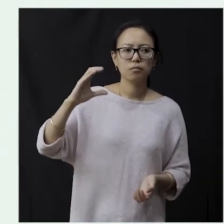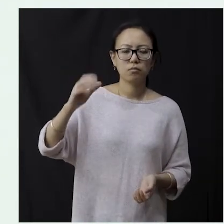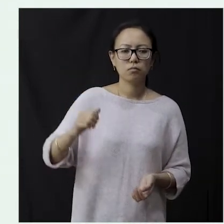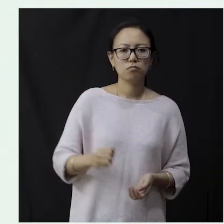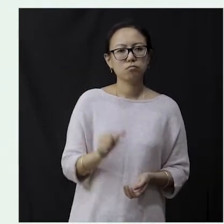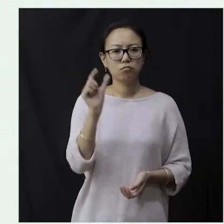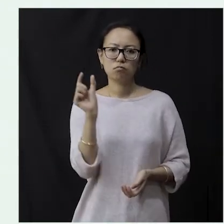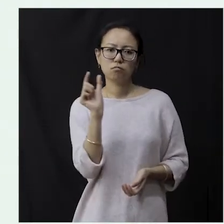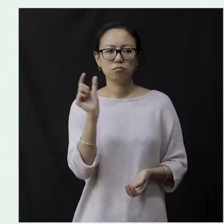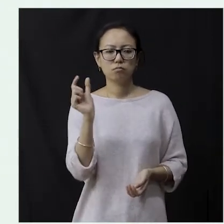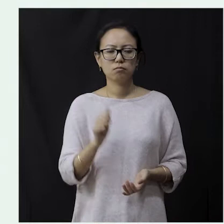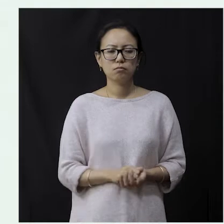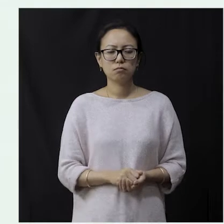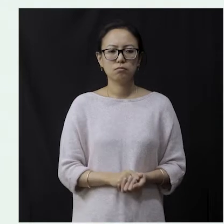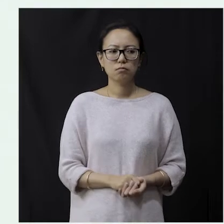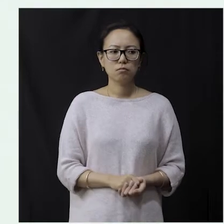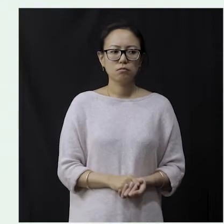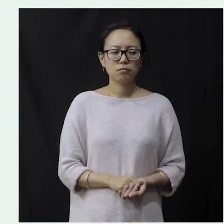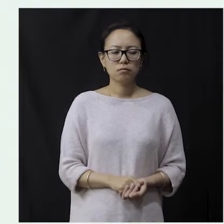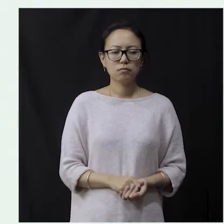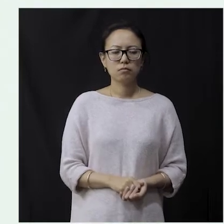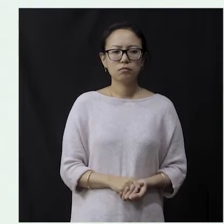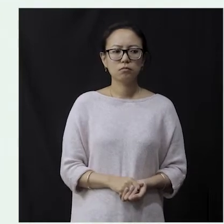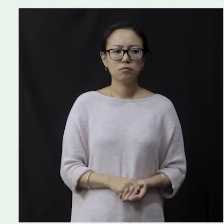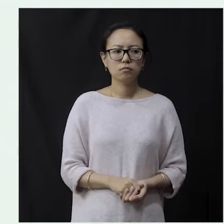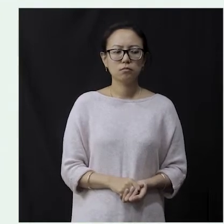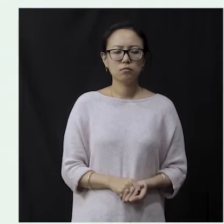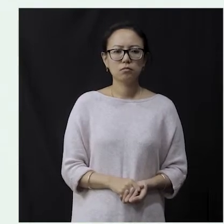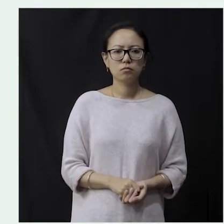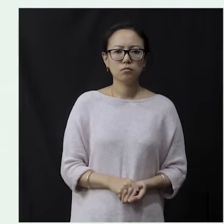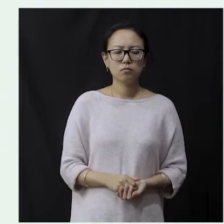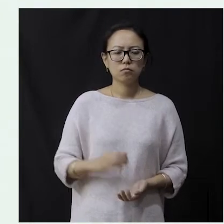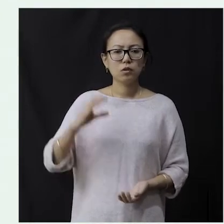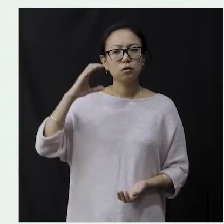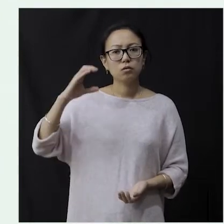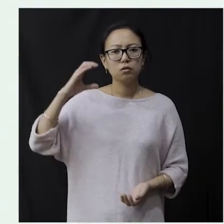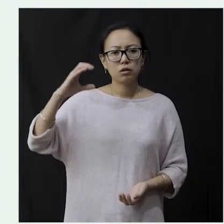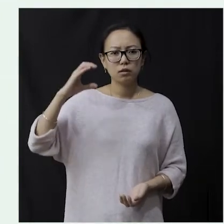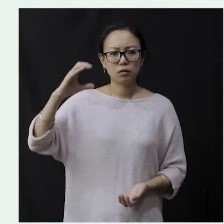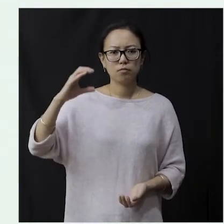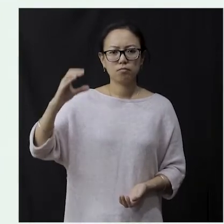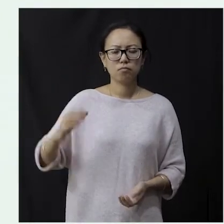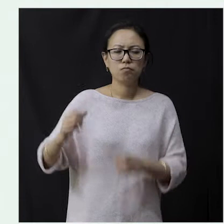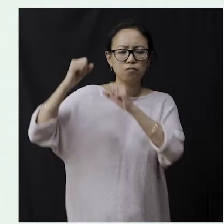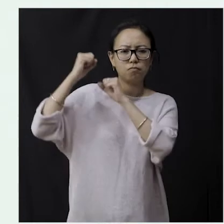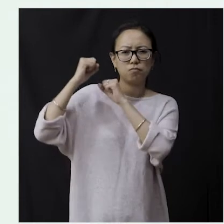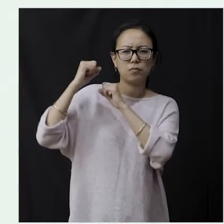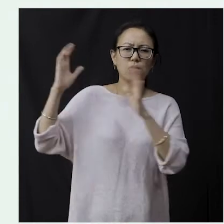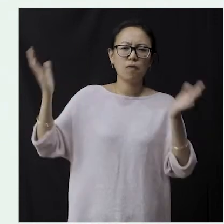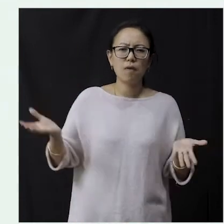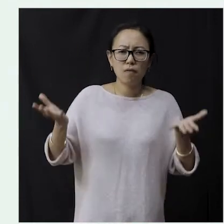from one place to another. Not only that, but the camel can also carry a very heavy load.